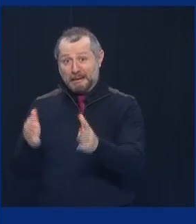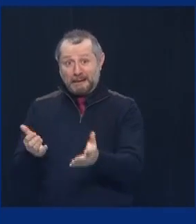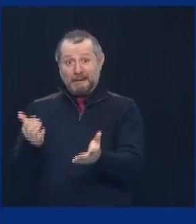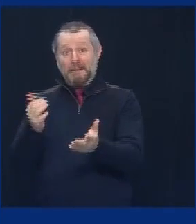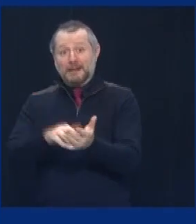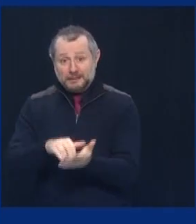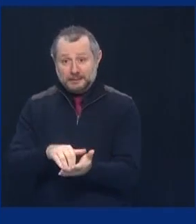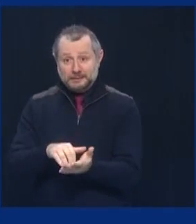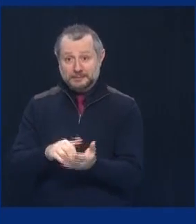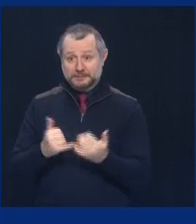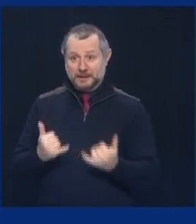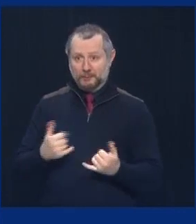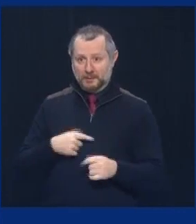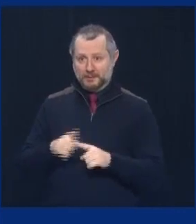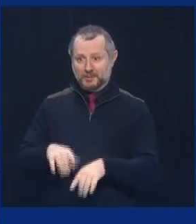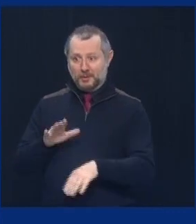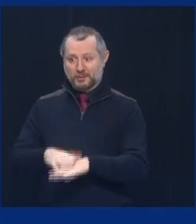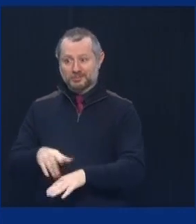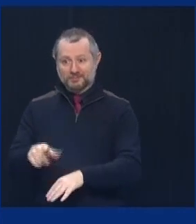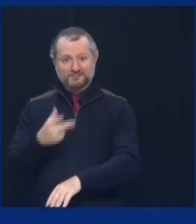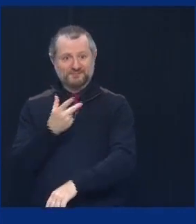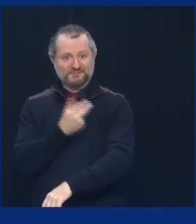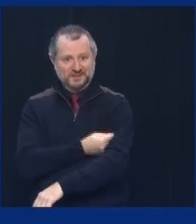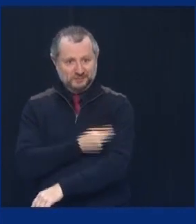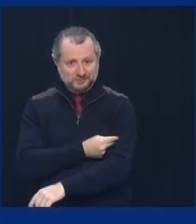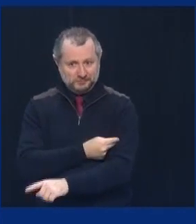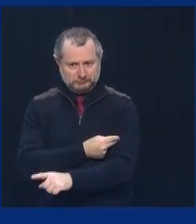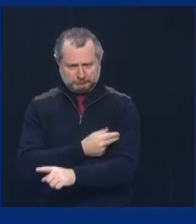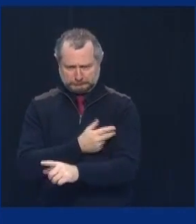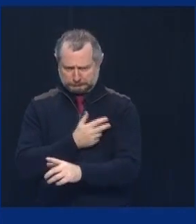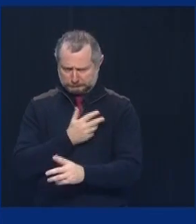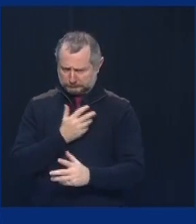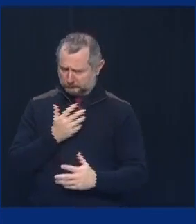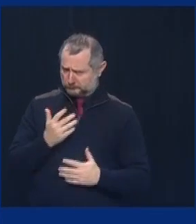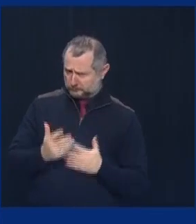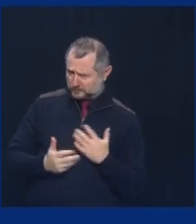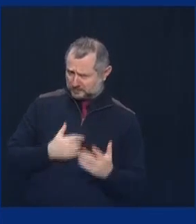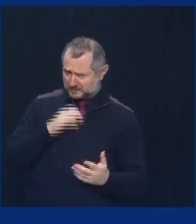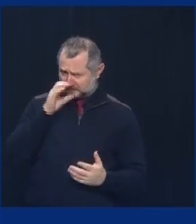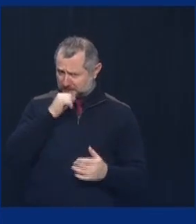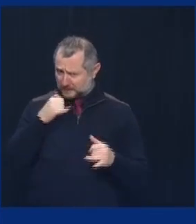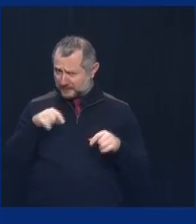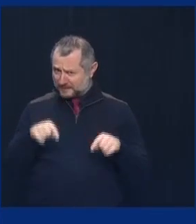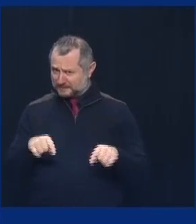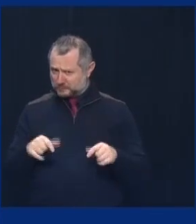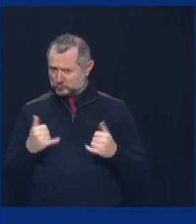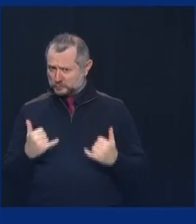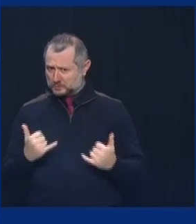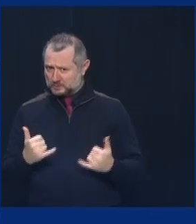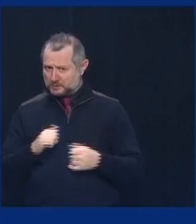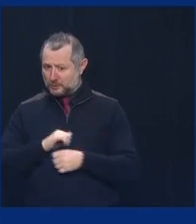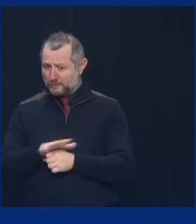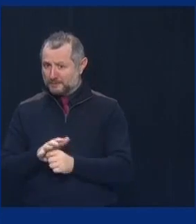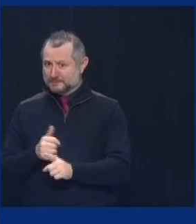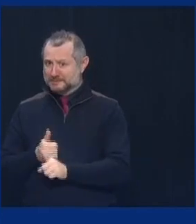to the vaccine, which would be, I guess, would be for this version of the disease.